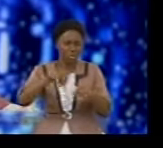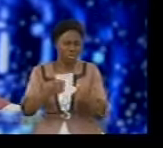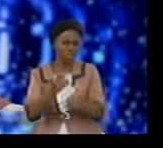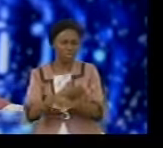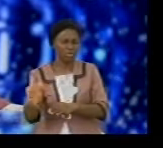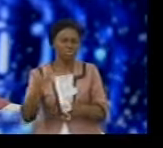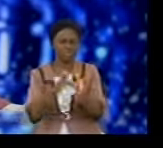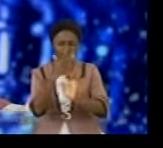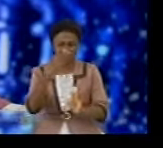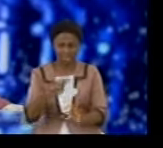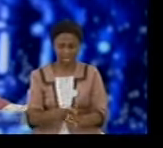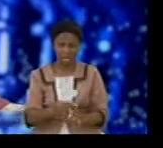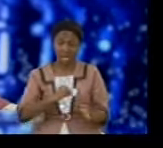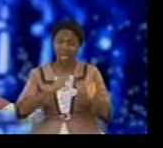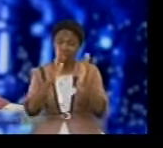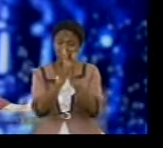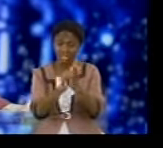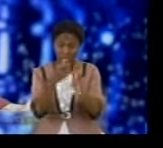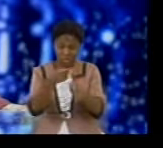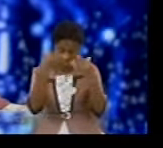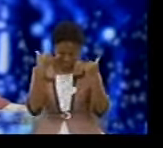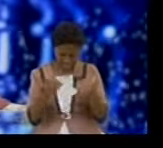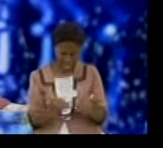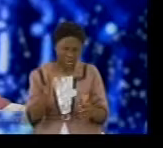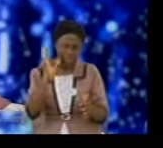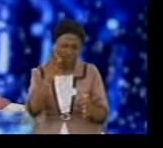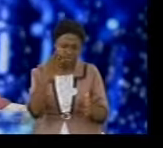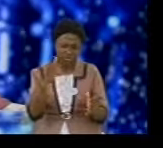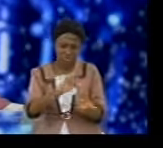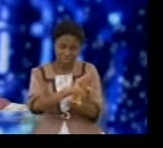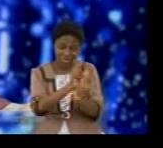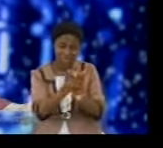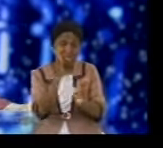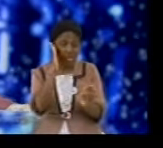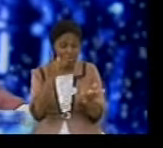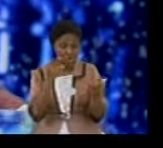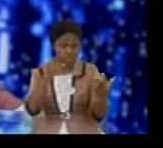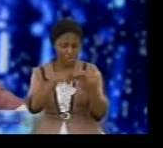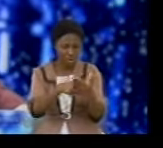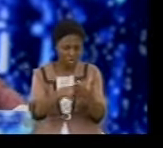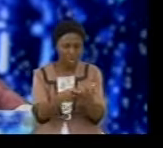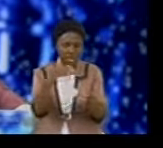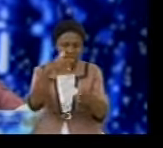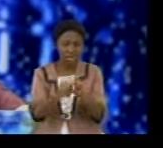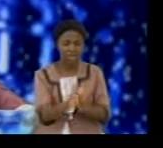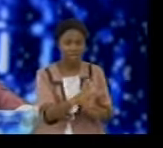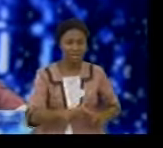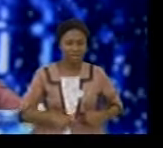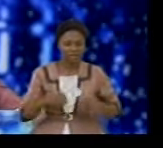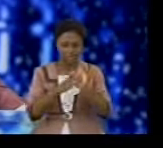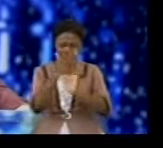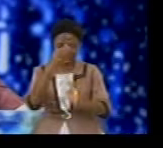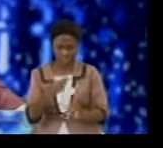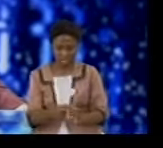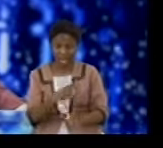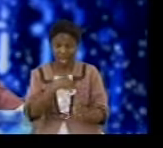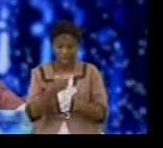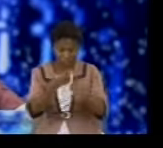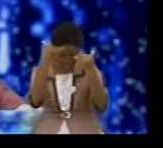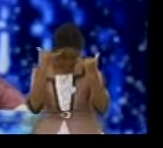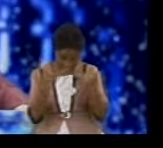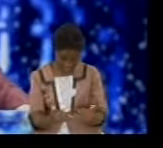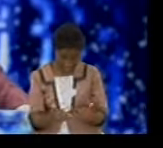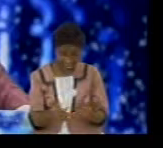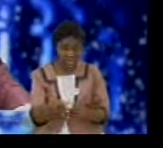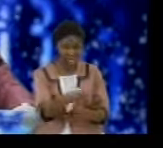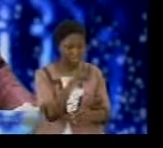henceforth, the fruit of repentance will break forth in their lives. And from today onward, they will abide in Christ